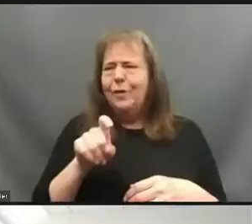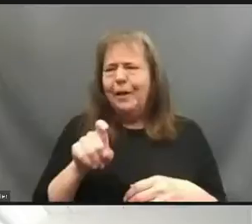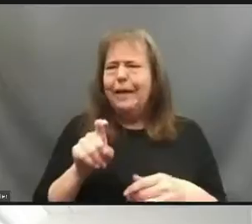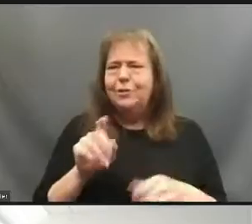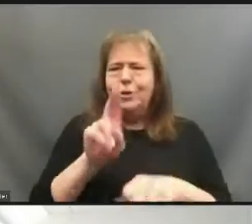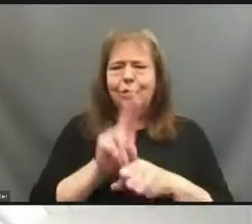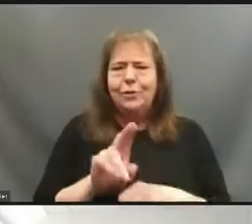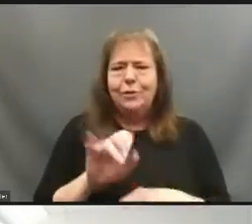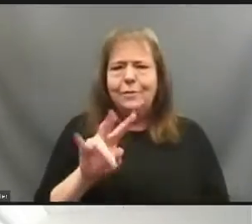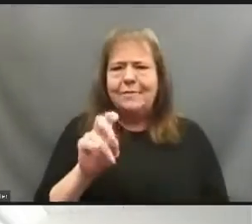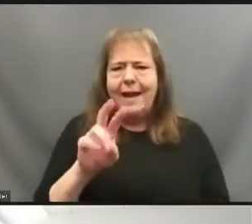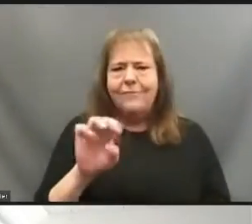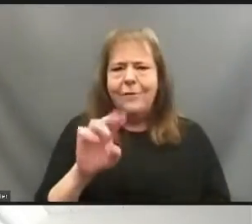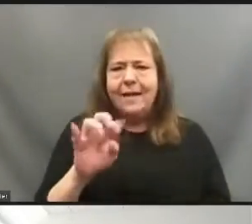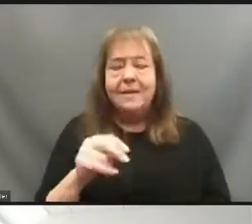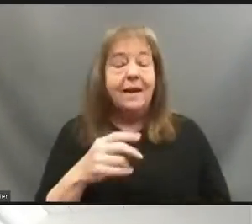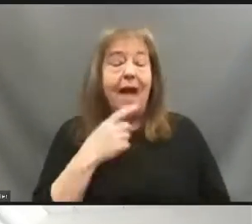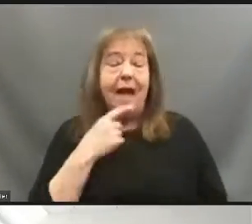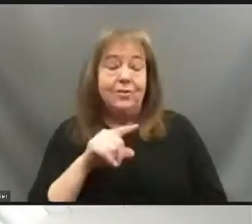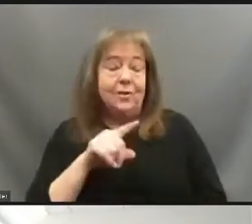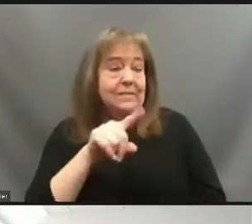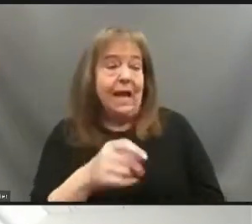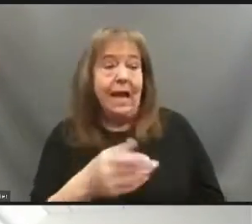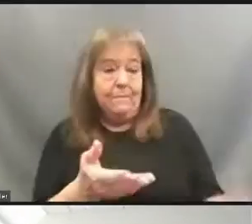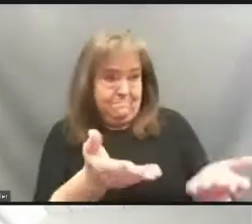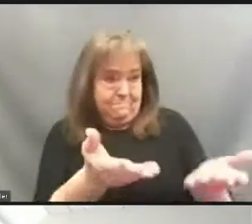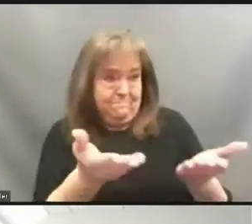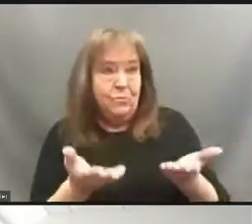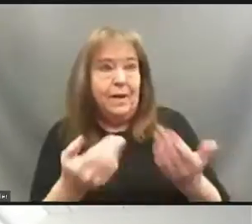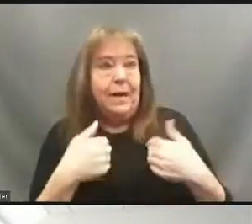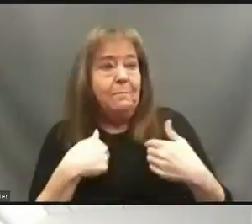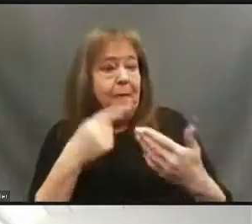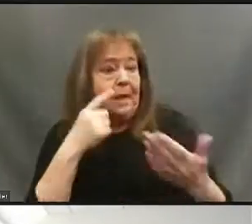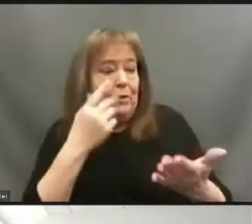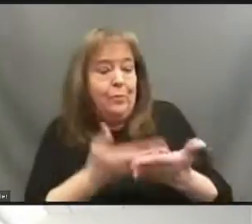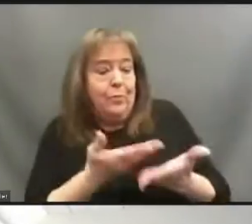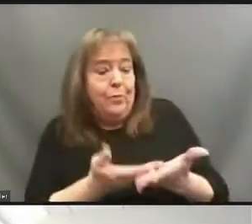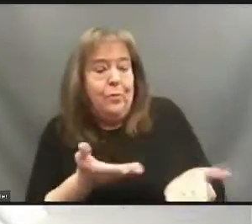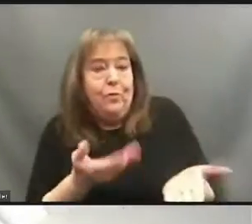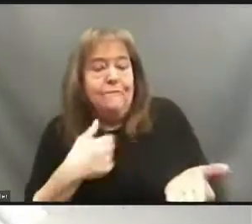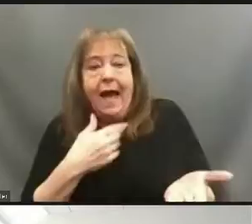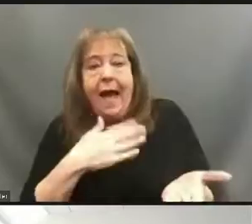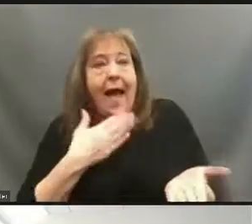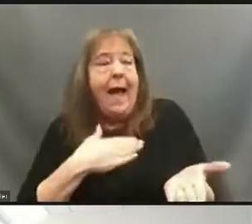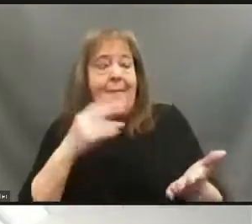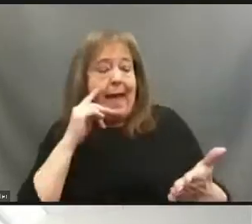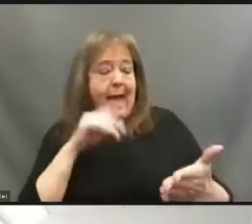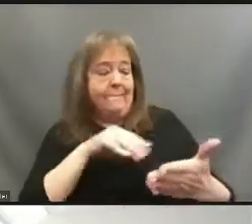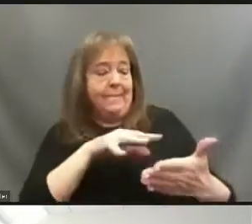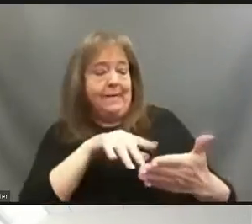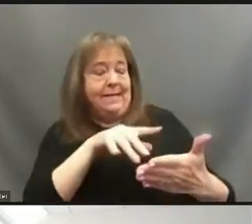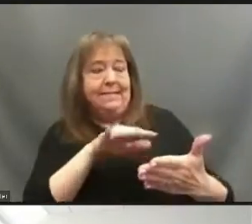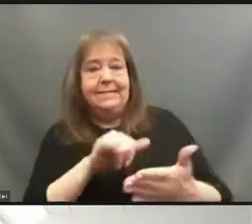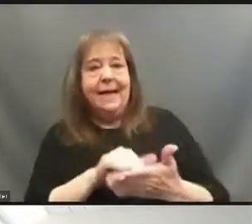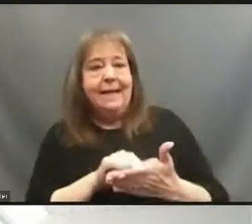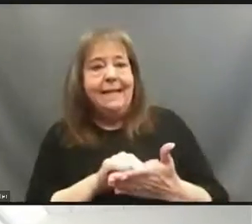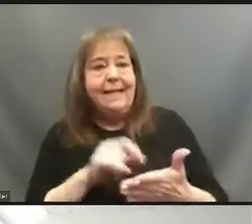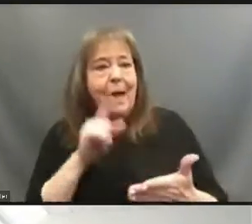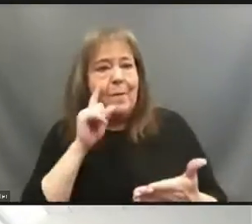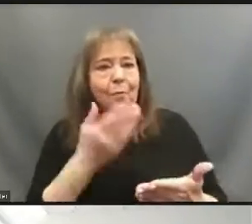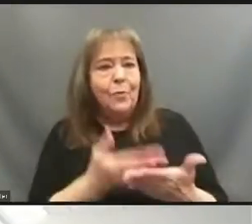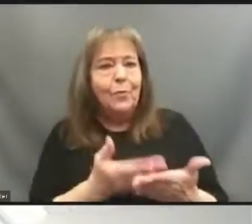to please bring forward the additional new evidence that you've found, because I'm happy to have that reviewed and reviewed